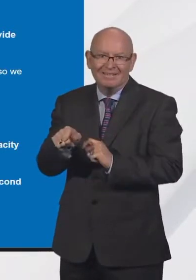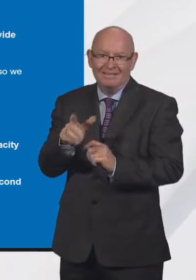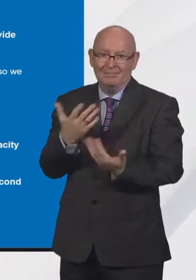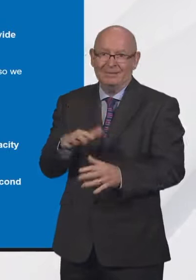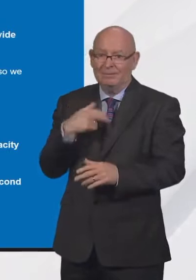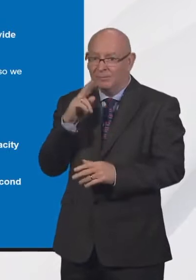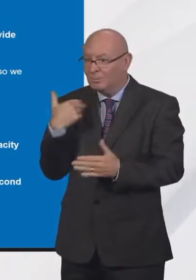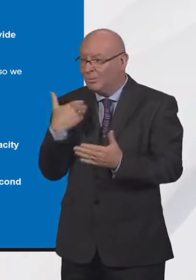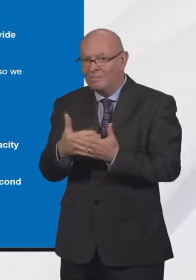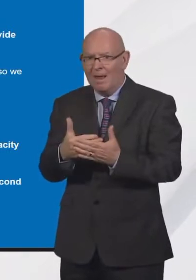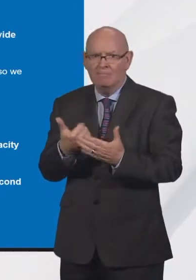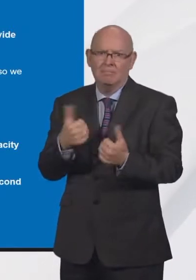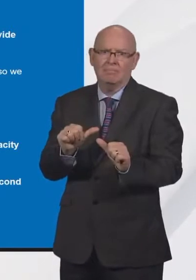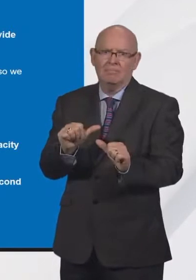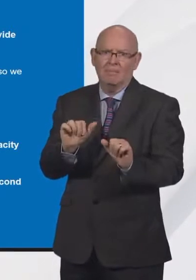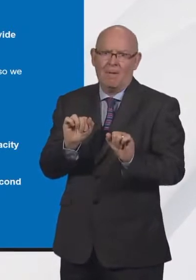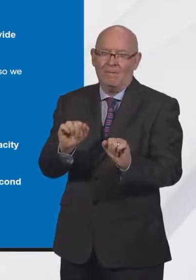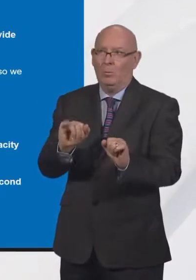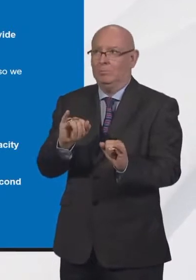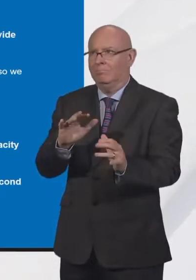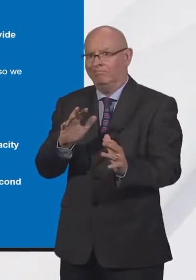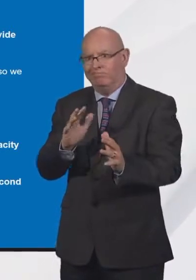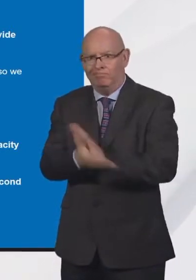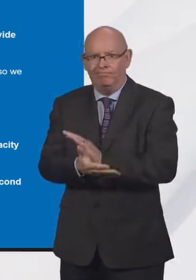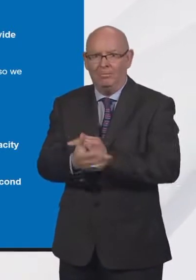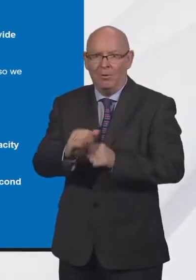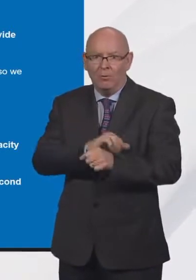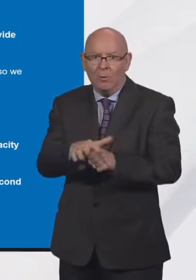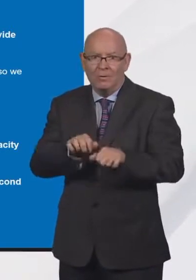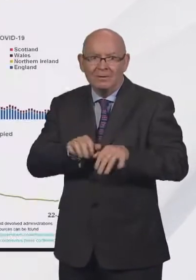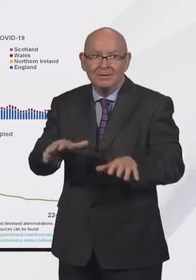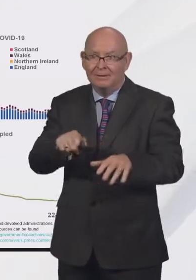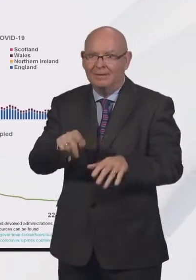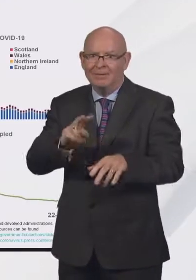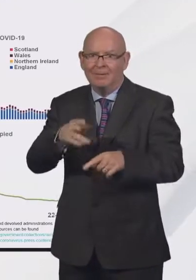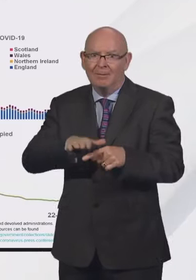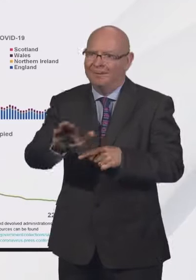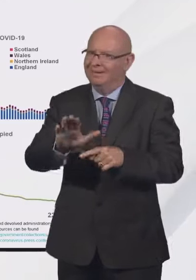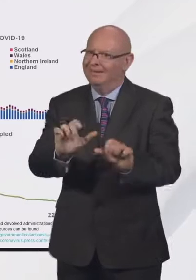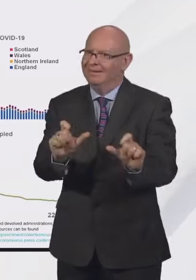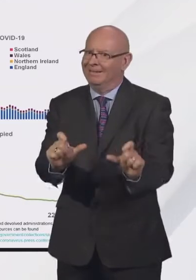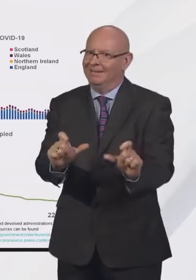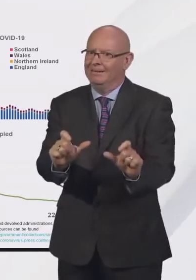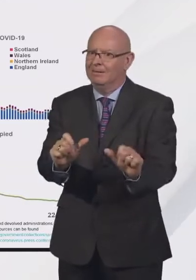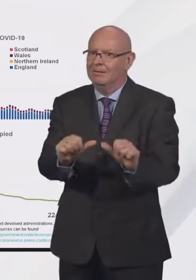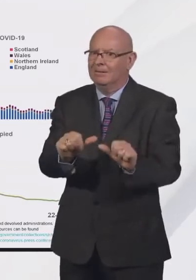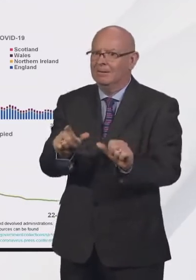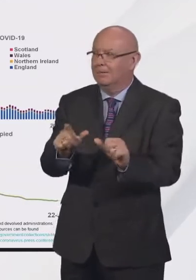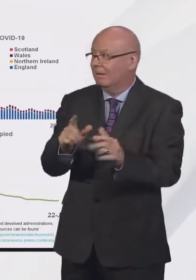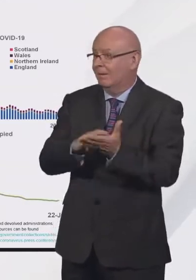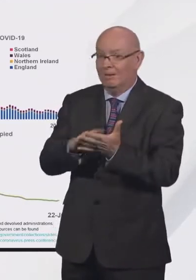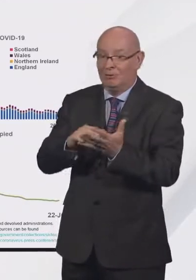NHS and meant so many more lives lost. Next slide, please. So our first test is